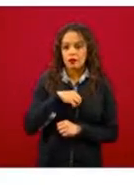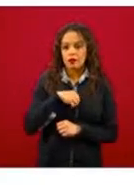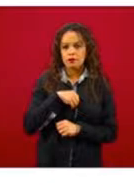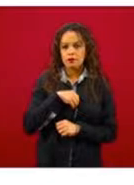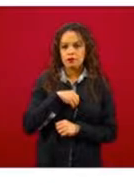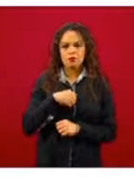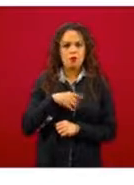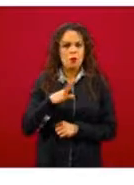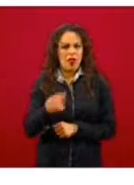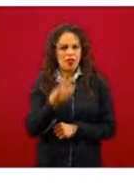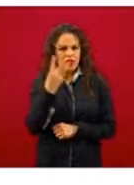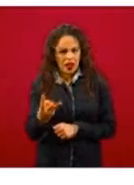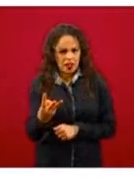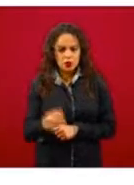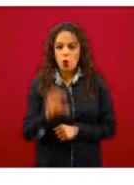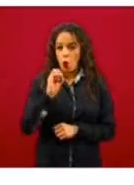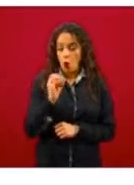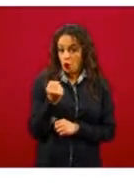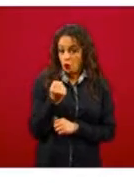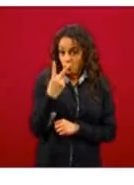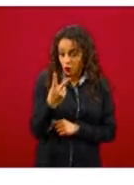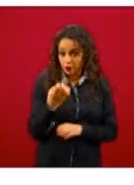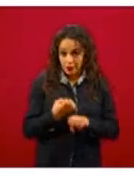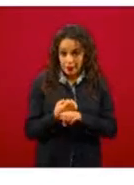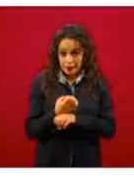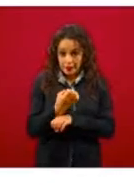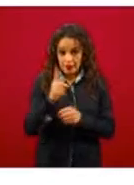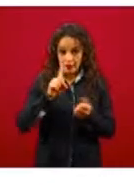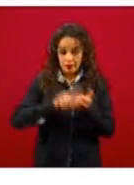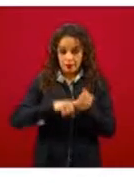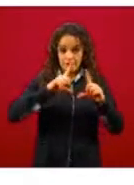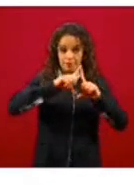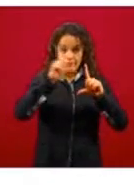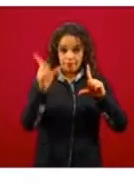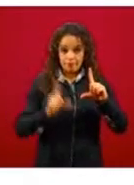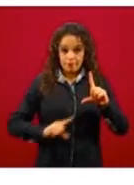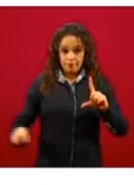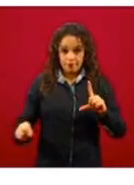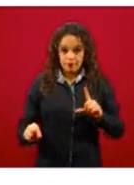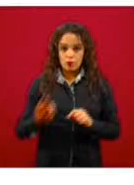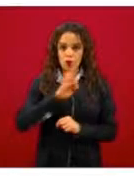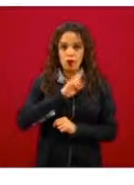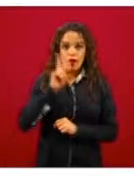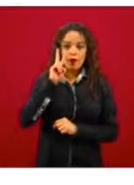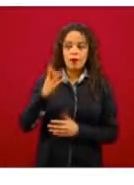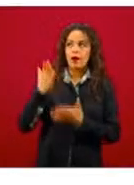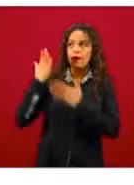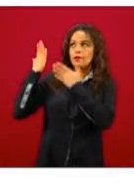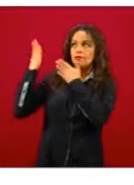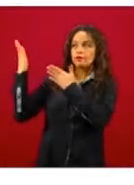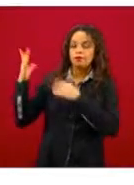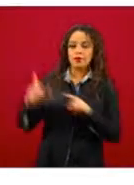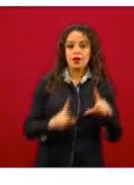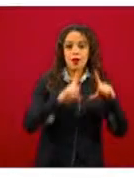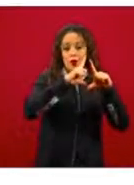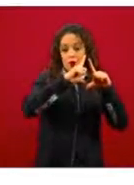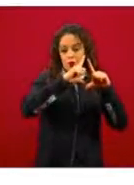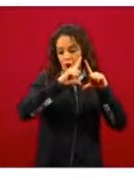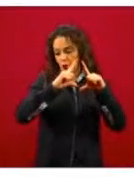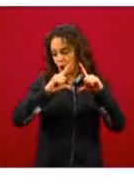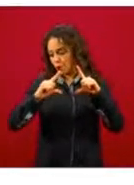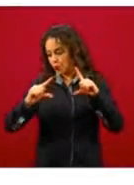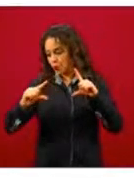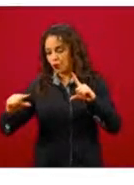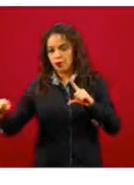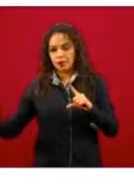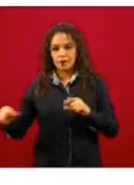in our week-to-week chart, we only have two, pretty much three, are